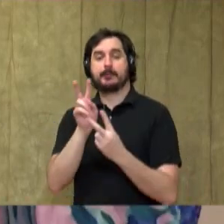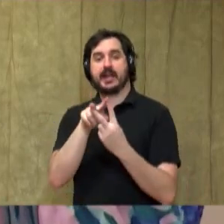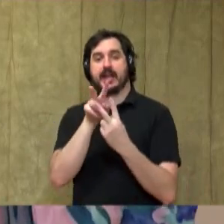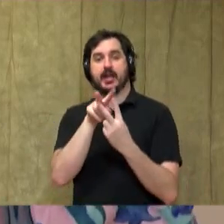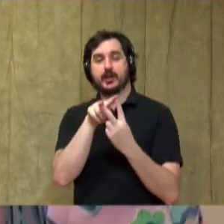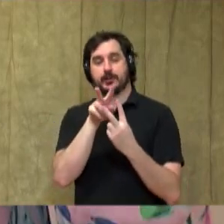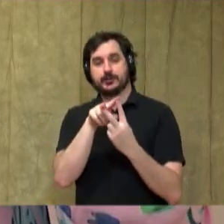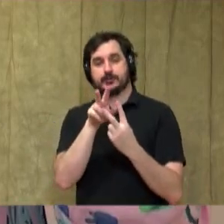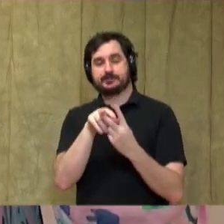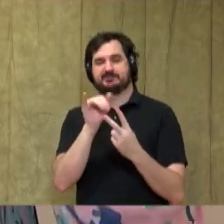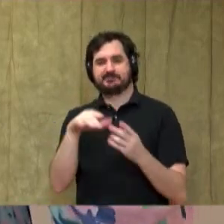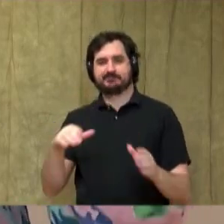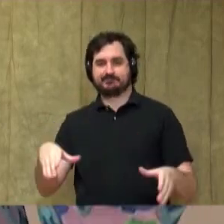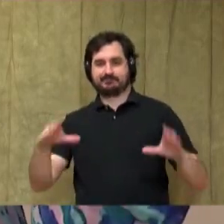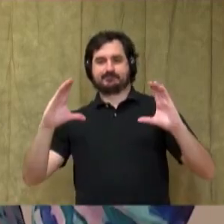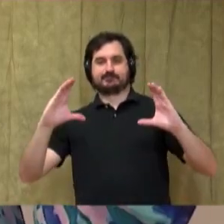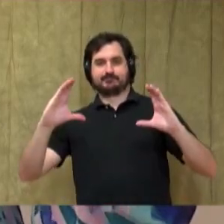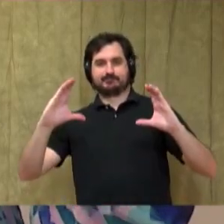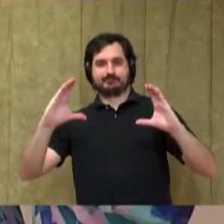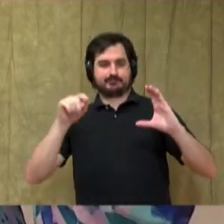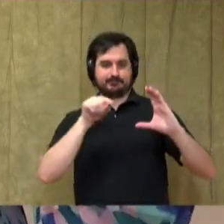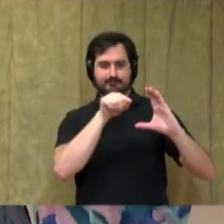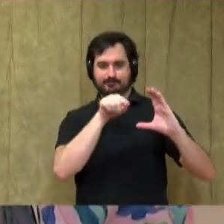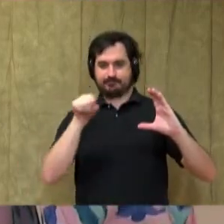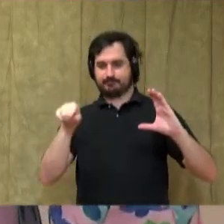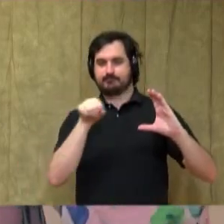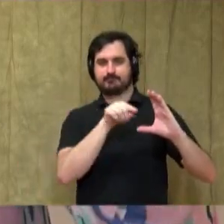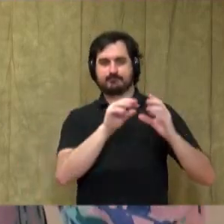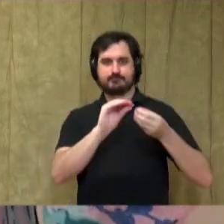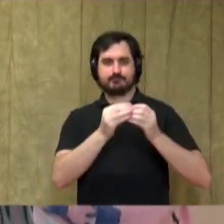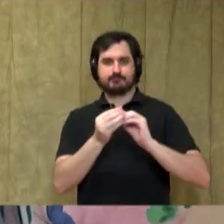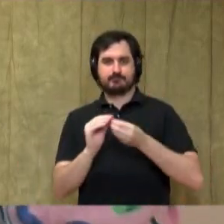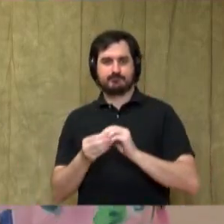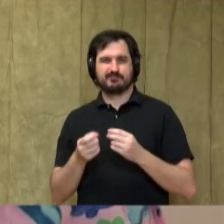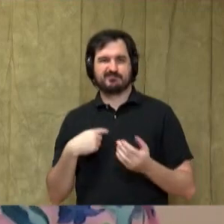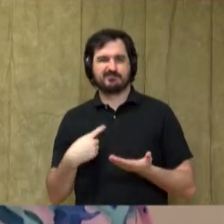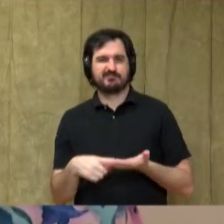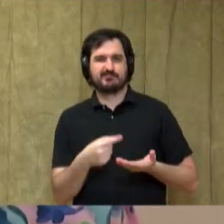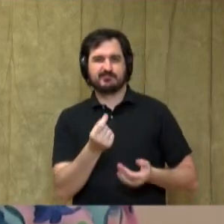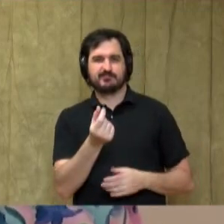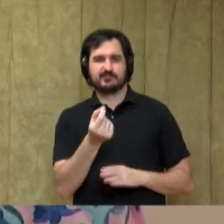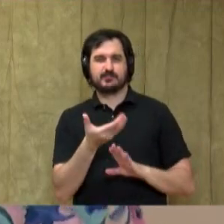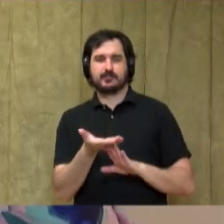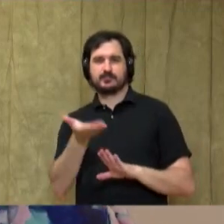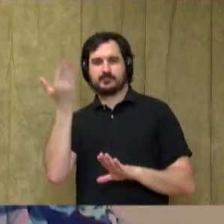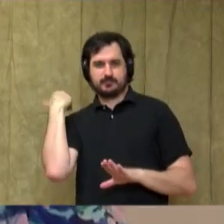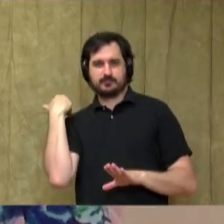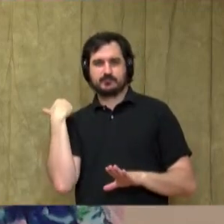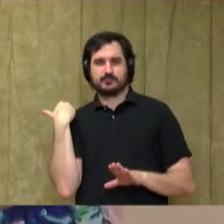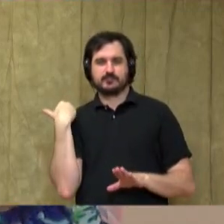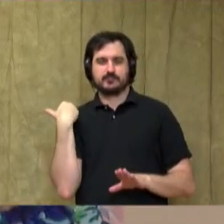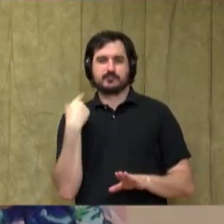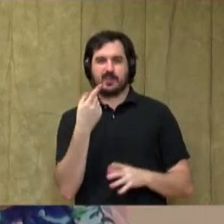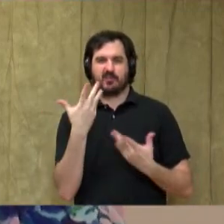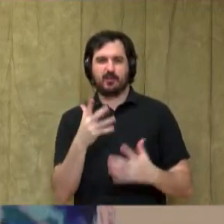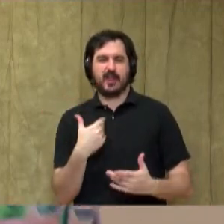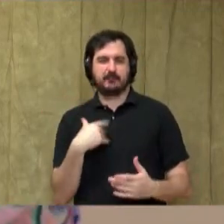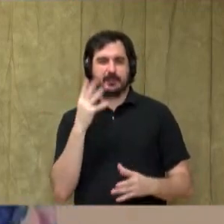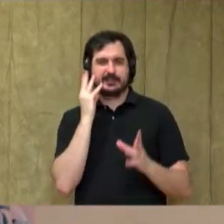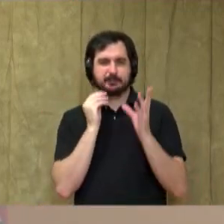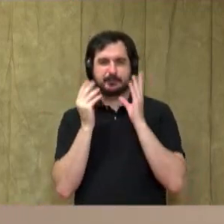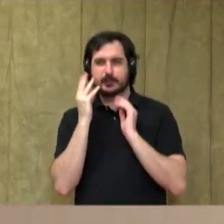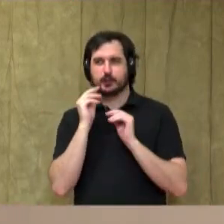how you have some, experience with it already, looking at corresponding terms. And that's what ordered pairs are.